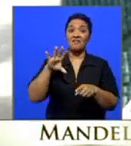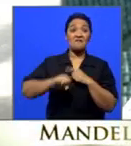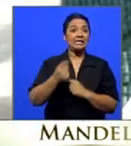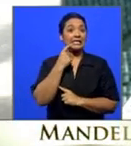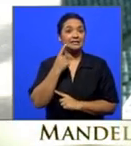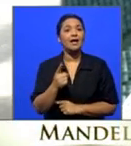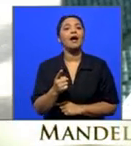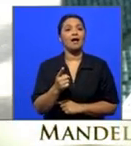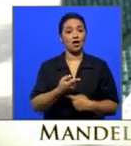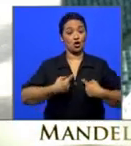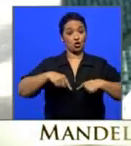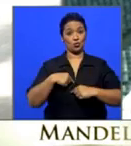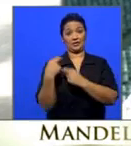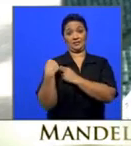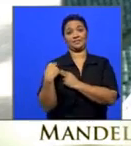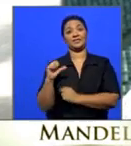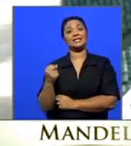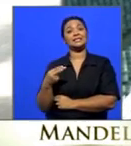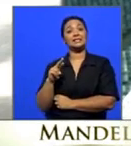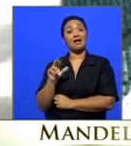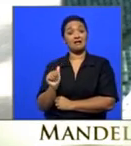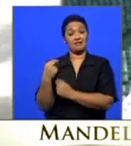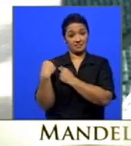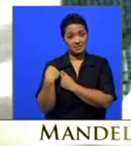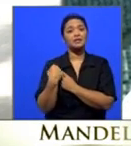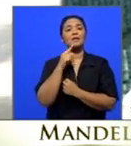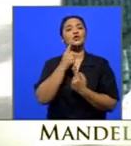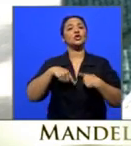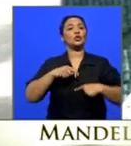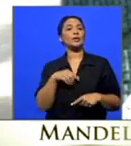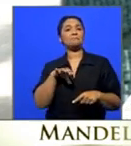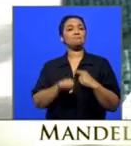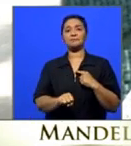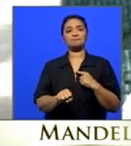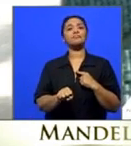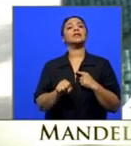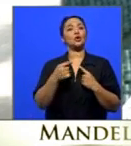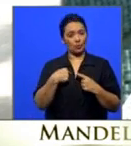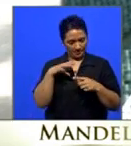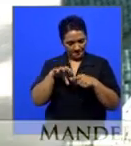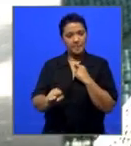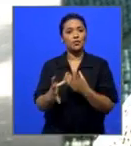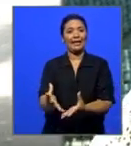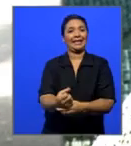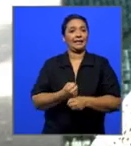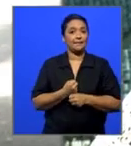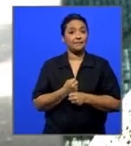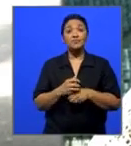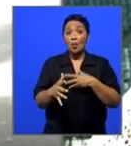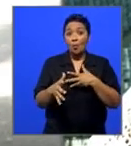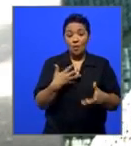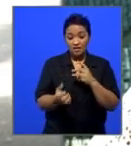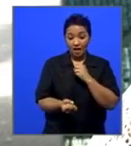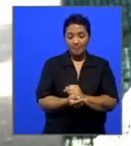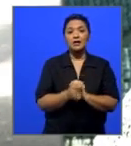and SADA's mandate is to ensure that we don't lose that as South Africa, because those are our national heritage. Artifacts, whatever that